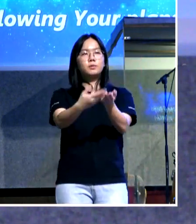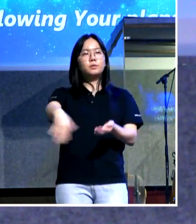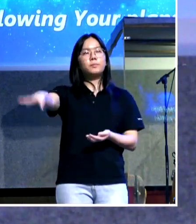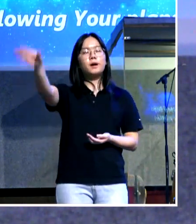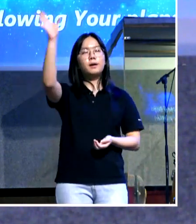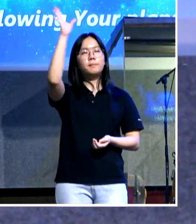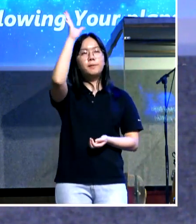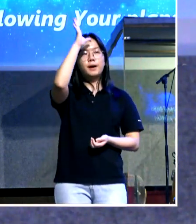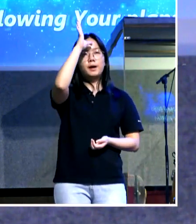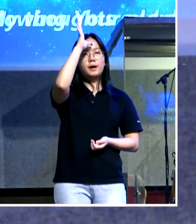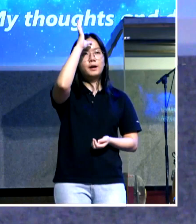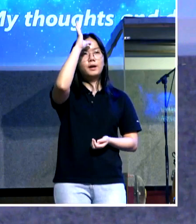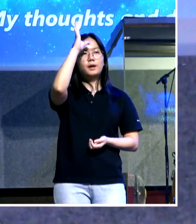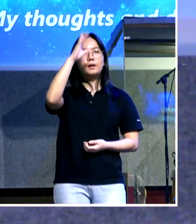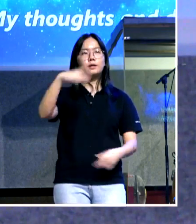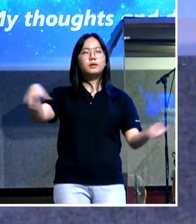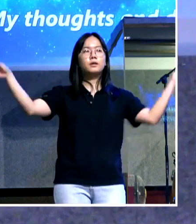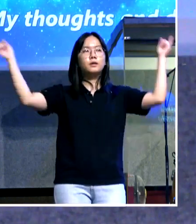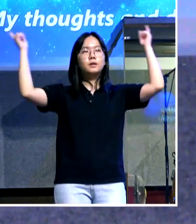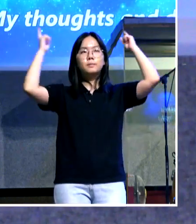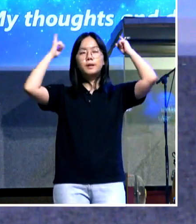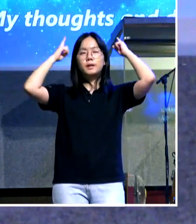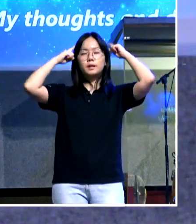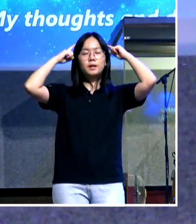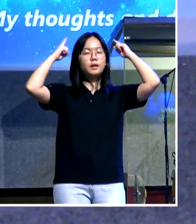rencanamu Bapa,